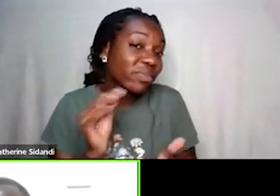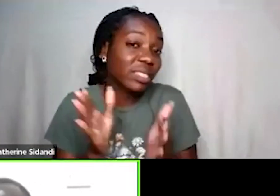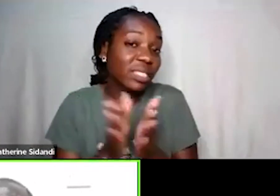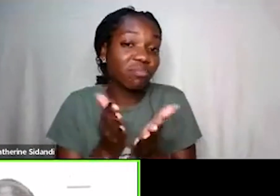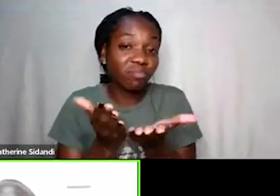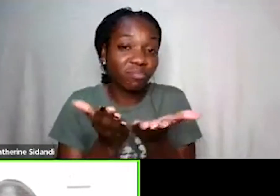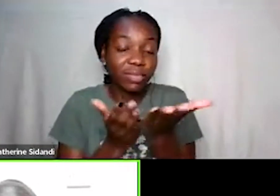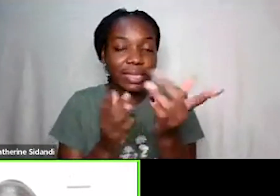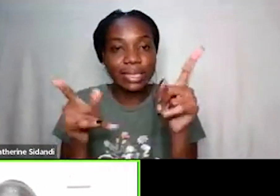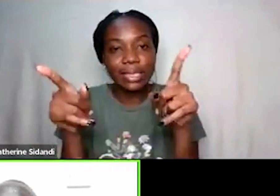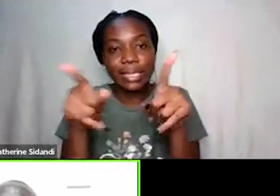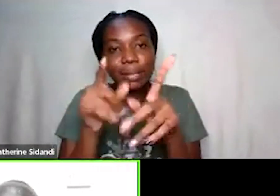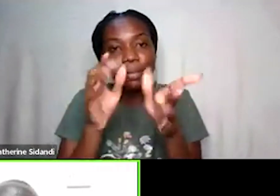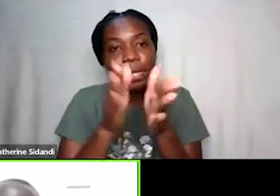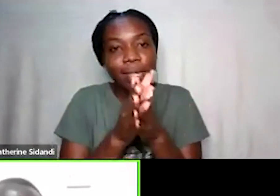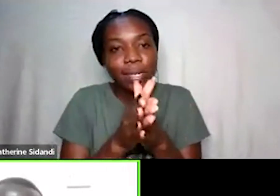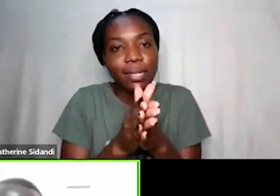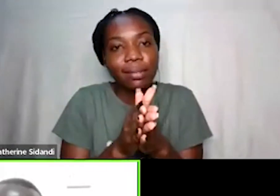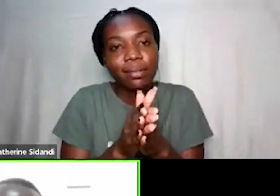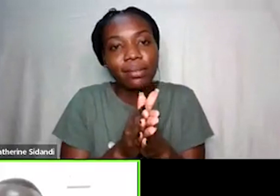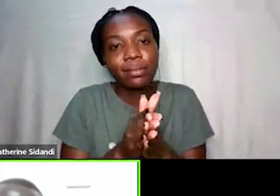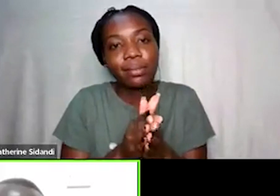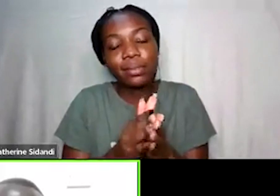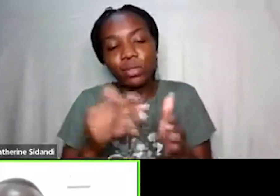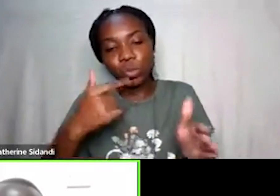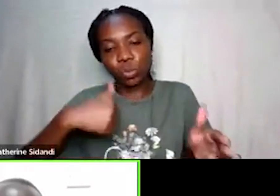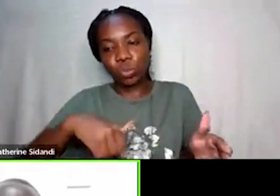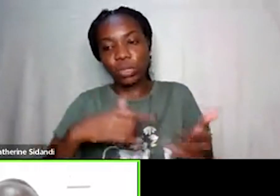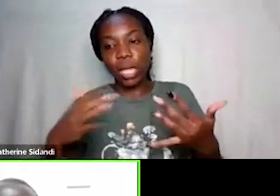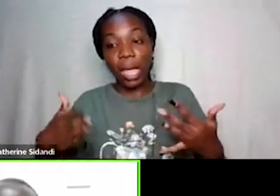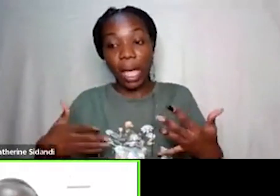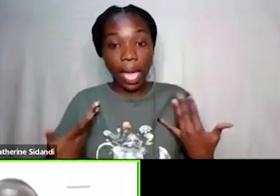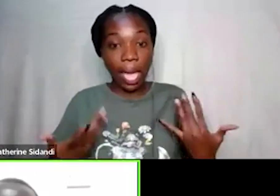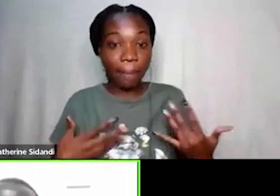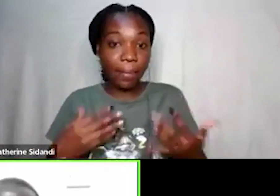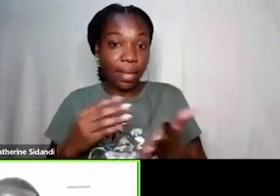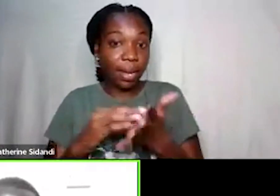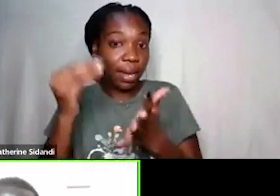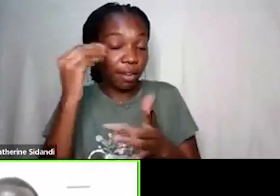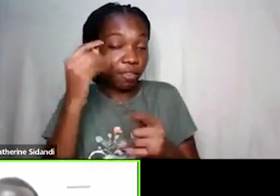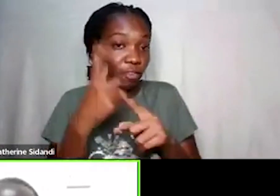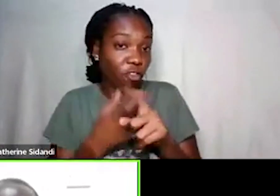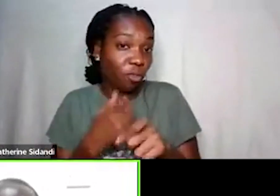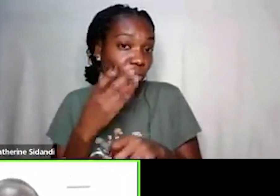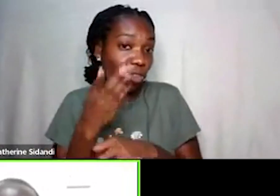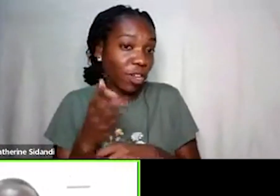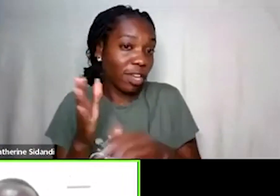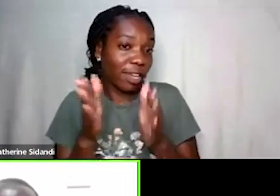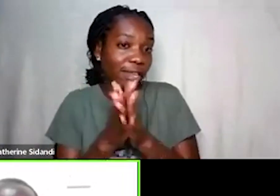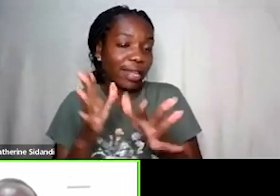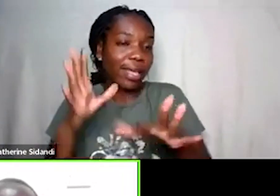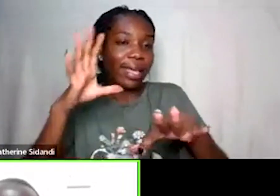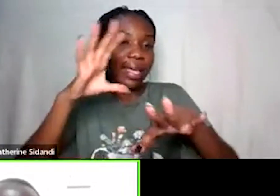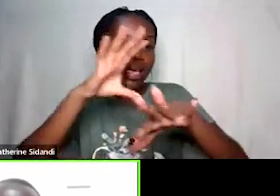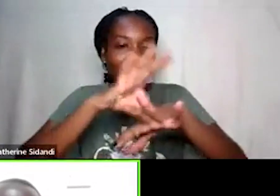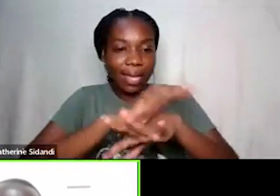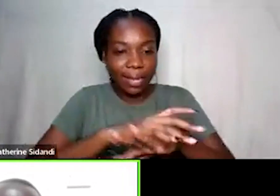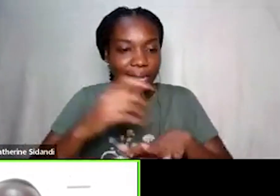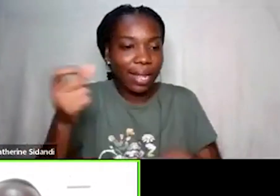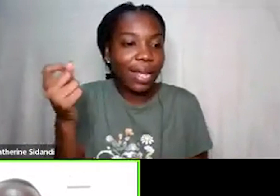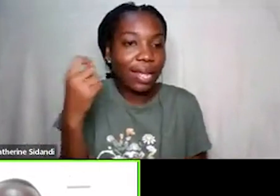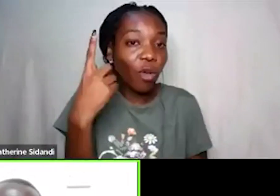well. And we are happy to always learn from you, to always get to understand